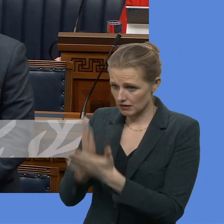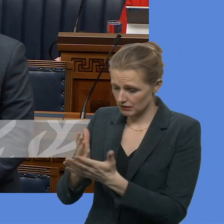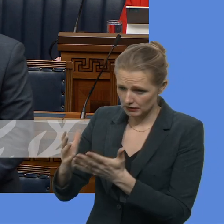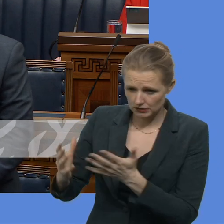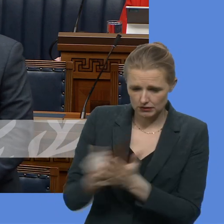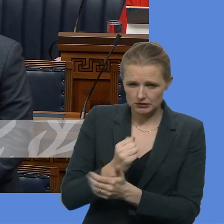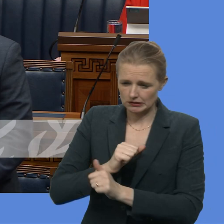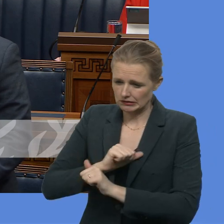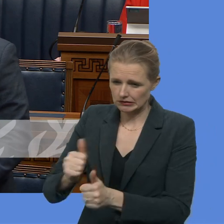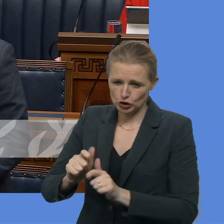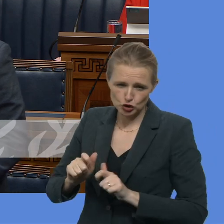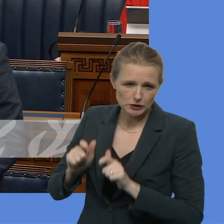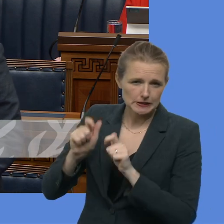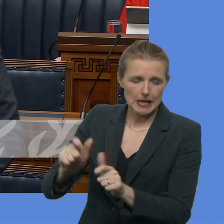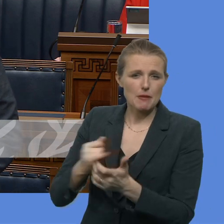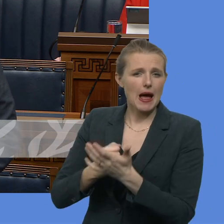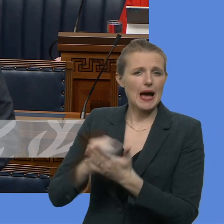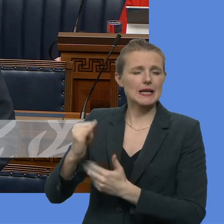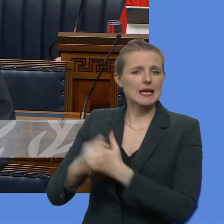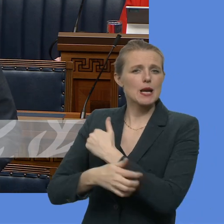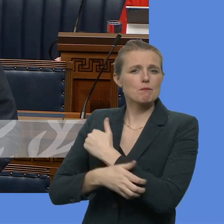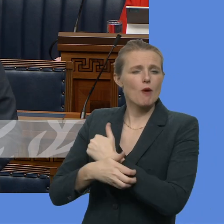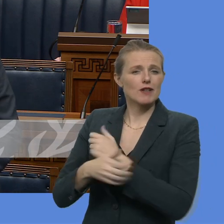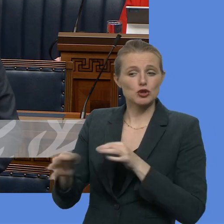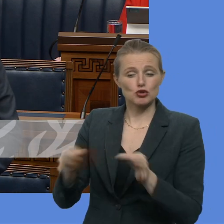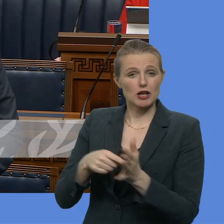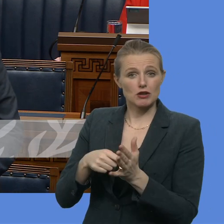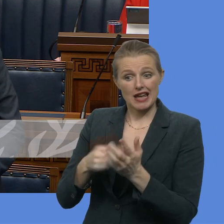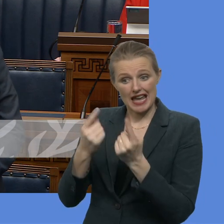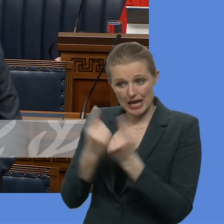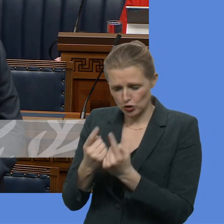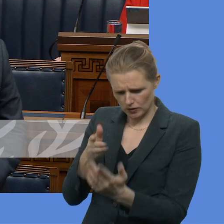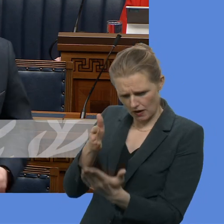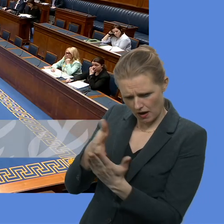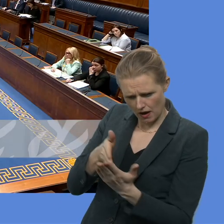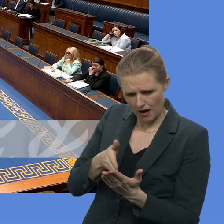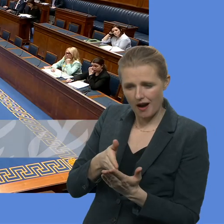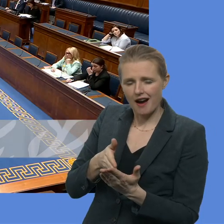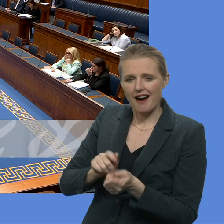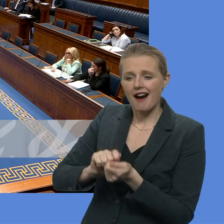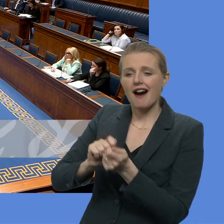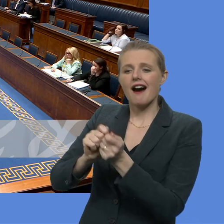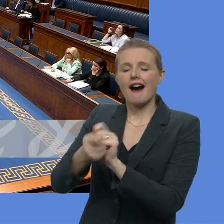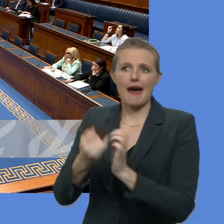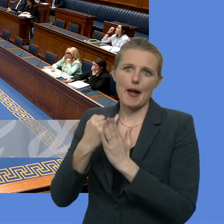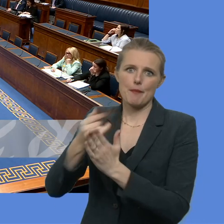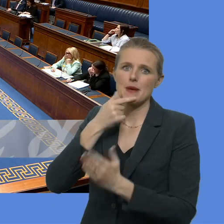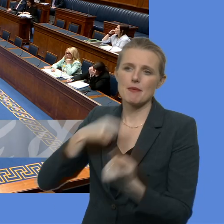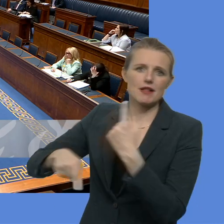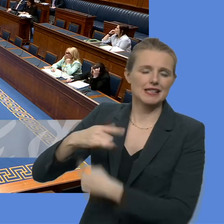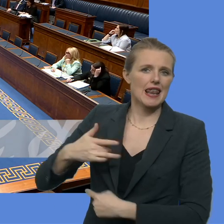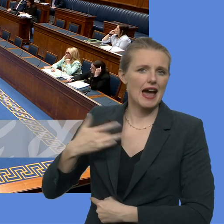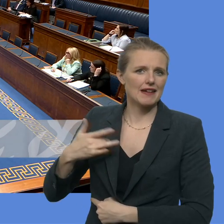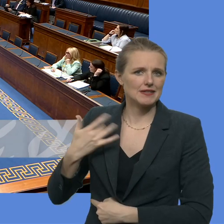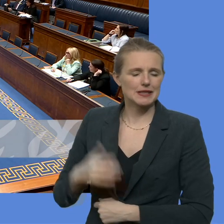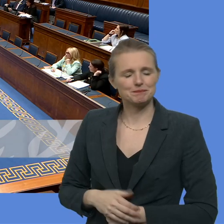anti-poverty strategy which prioritises the issues that will make a tangible difference to people's lives. Kate Nicholl. Thank you,